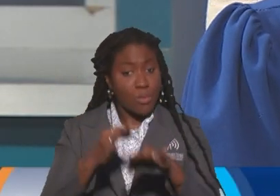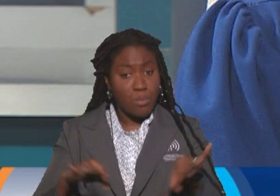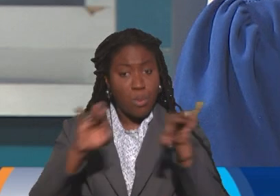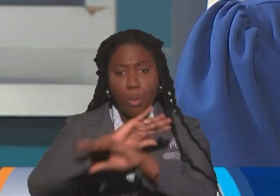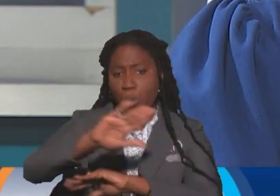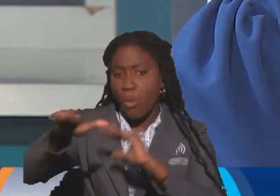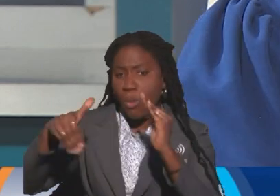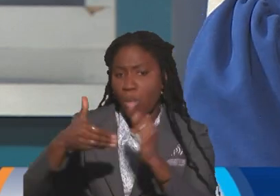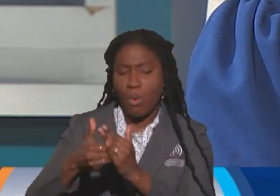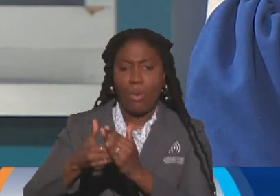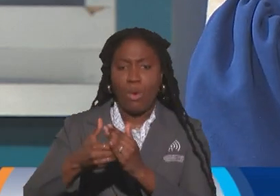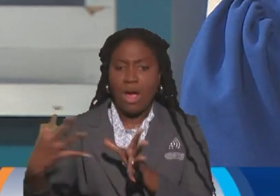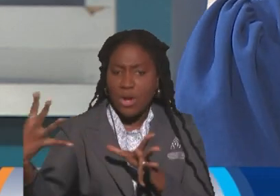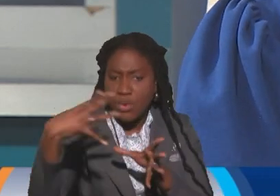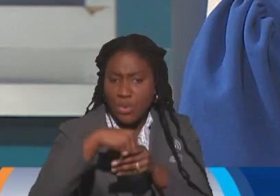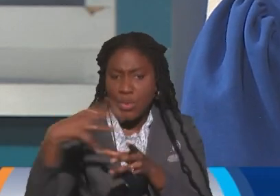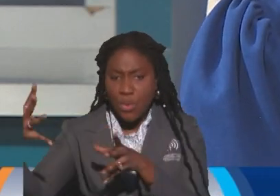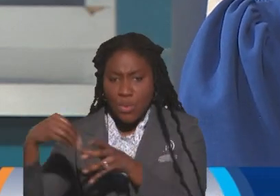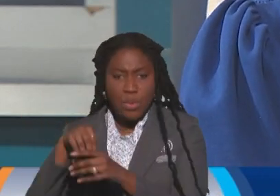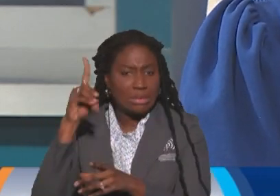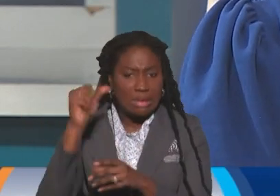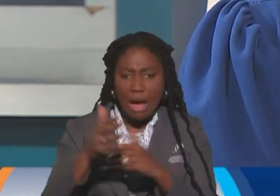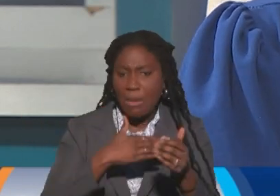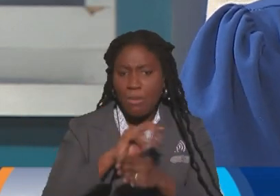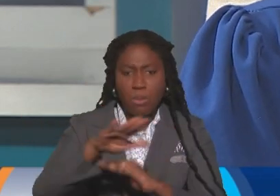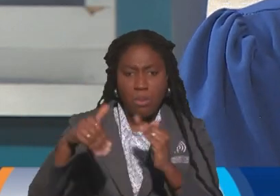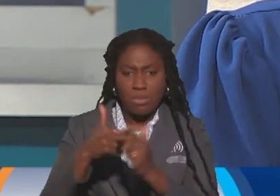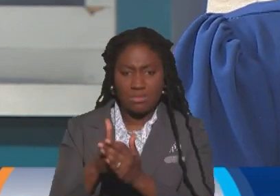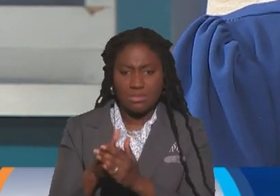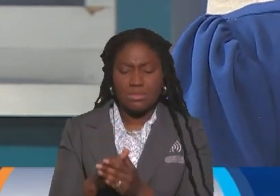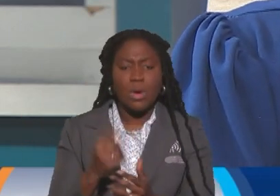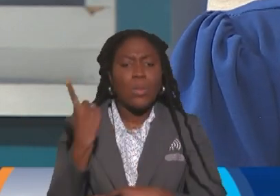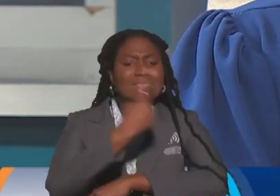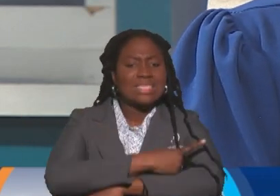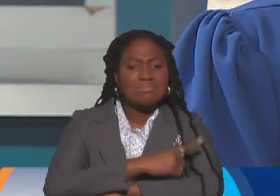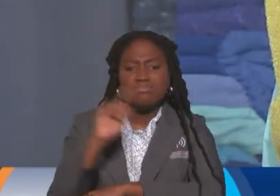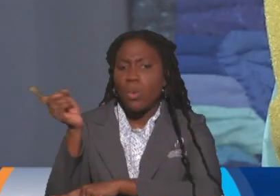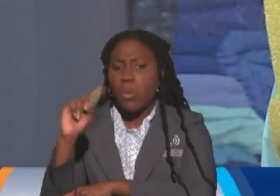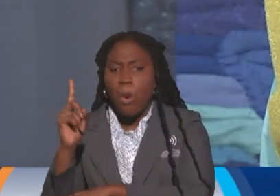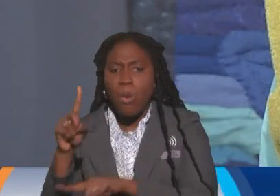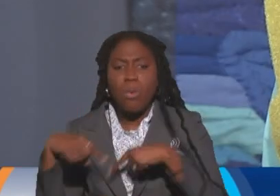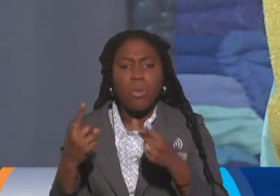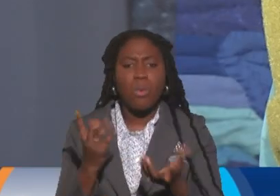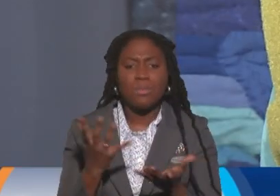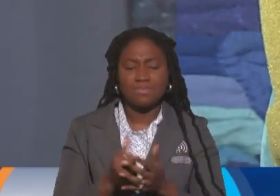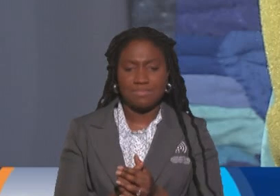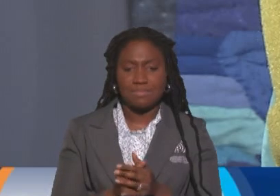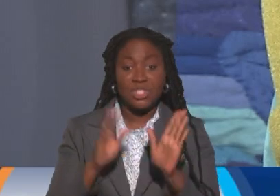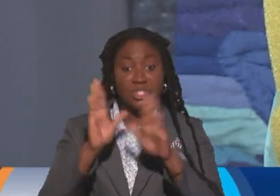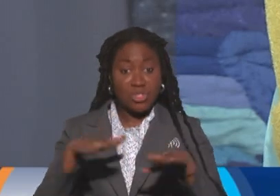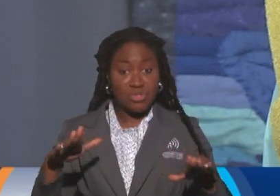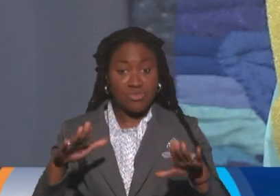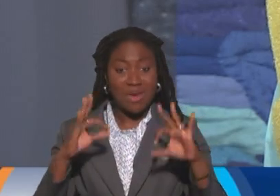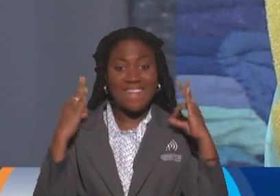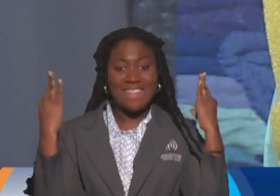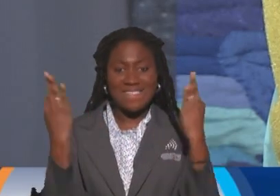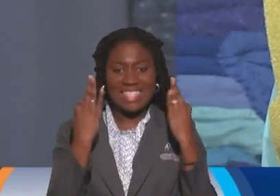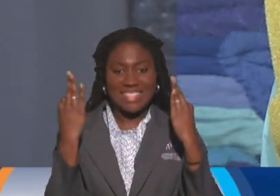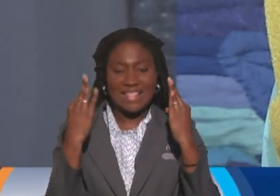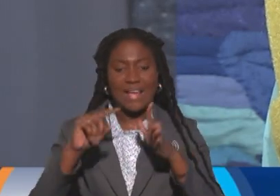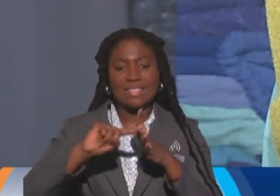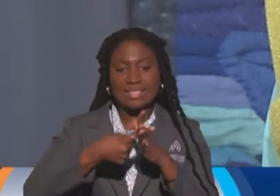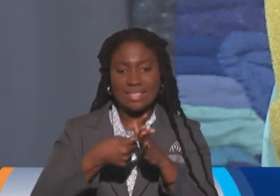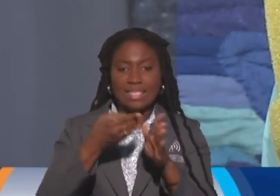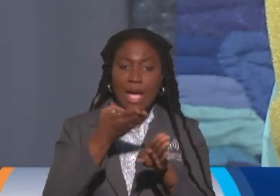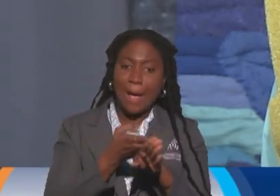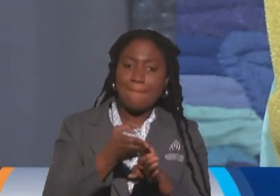these stakeholders, but one of the things that we need to know is the days, the locations, and so much more. Okay, so the Children's Festival runs a little before